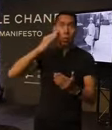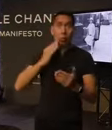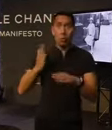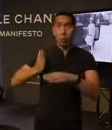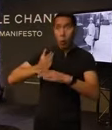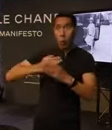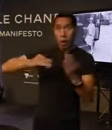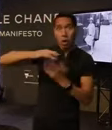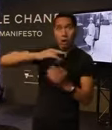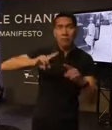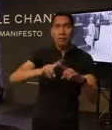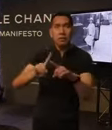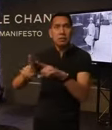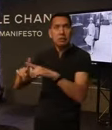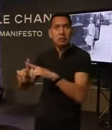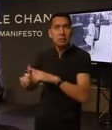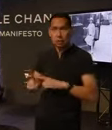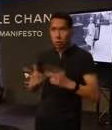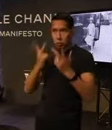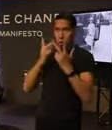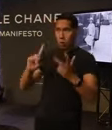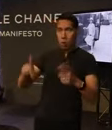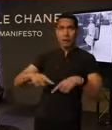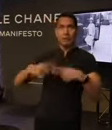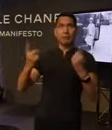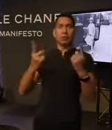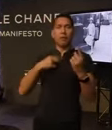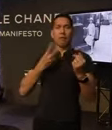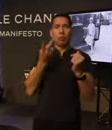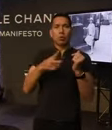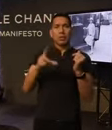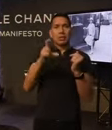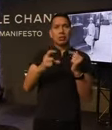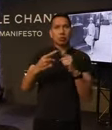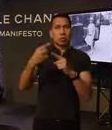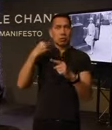dressing them for greater participation in 20th century life.